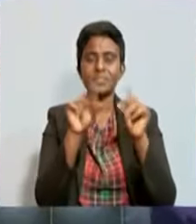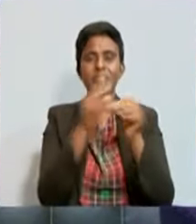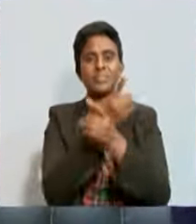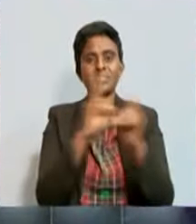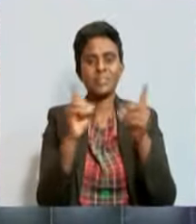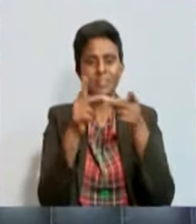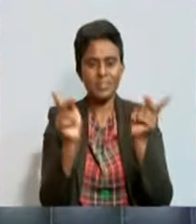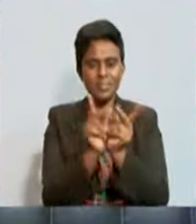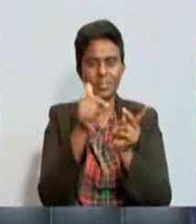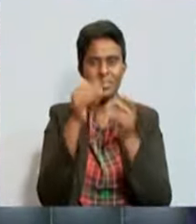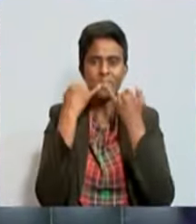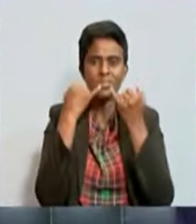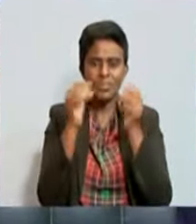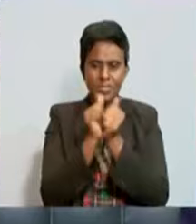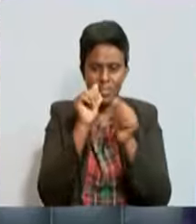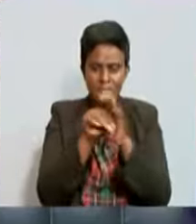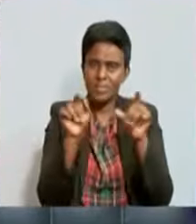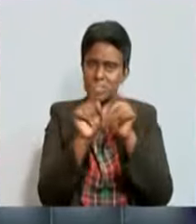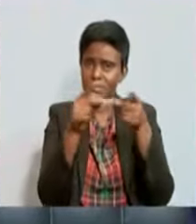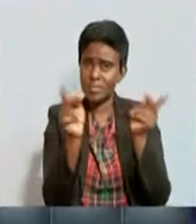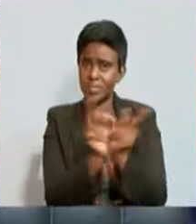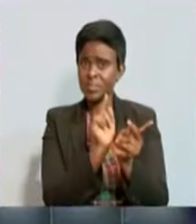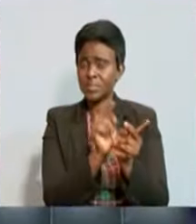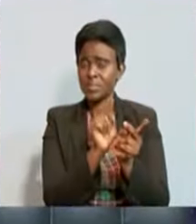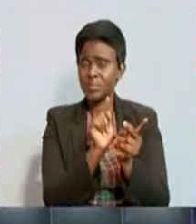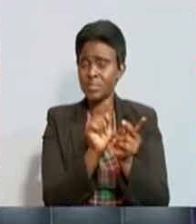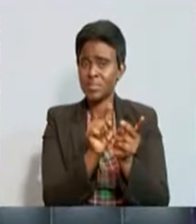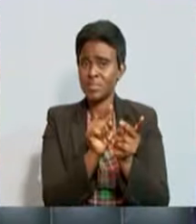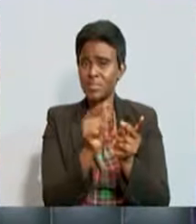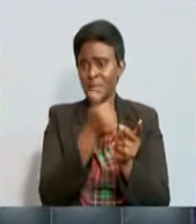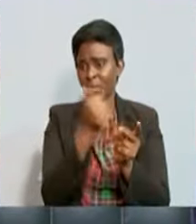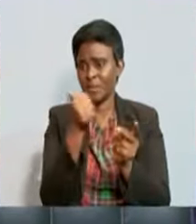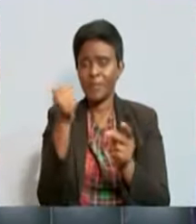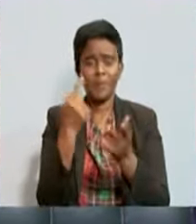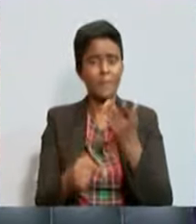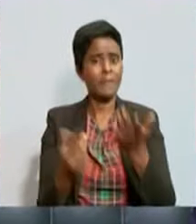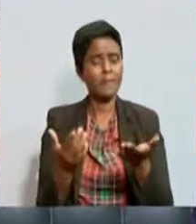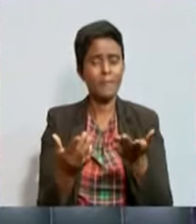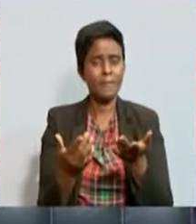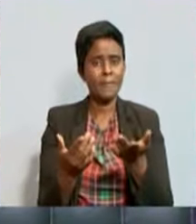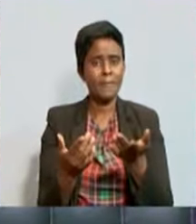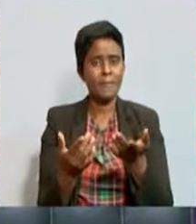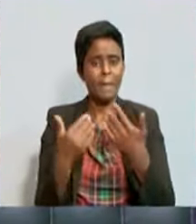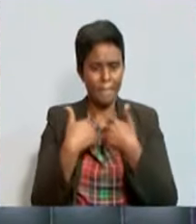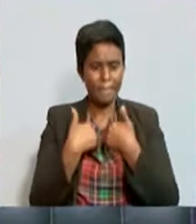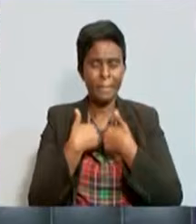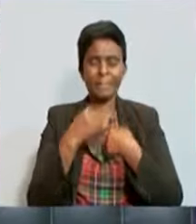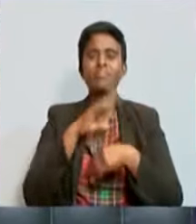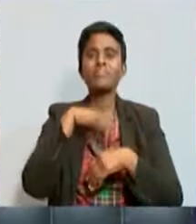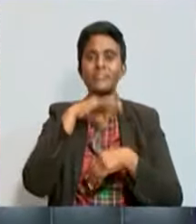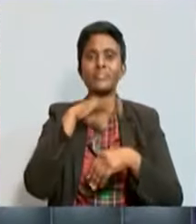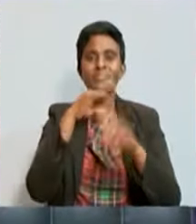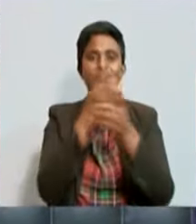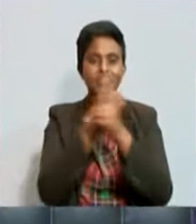informed? Are you not being informed within the same space? What else? There is enough